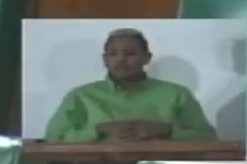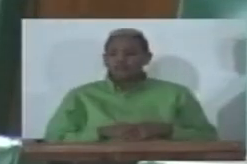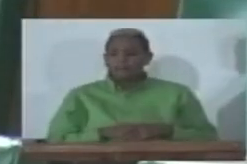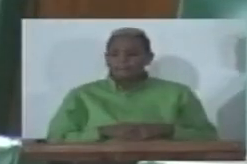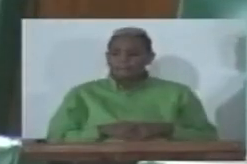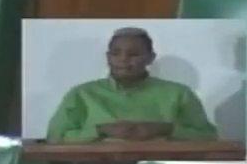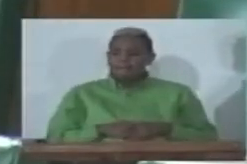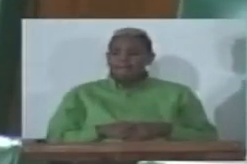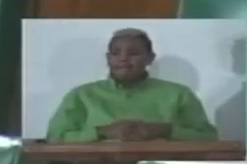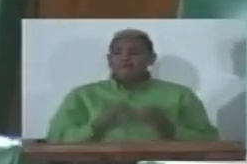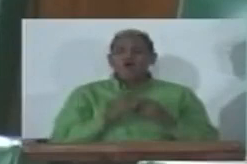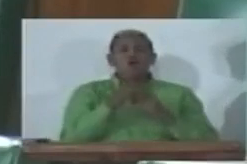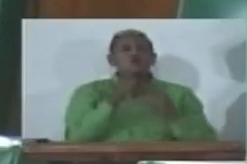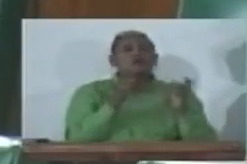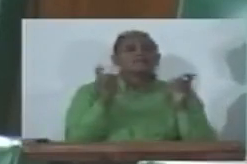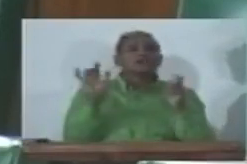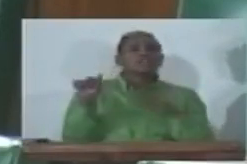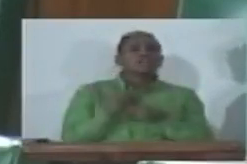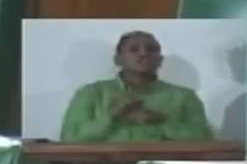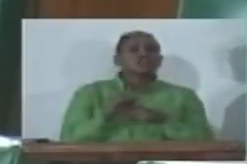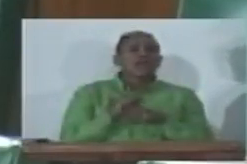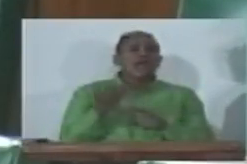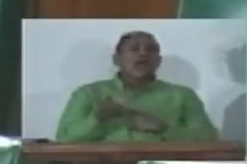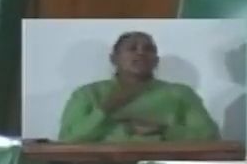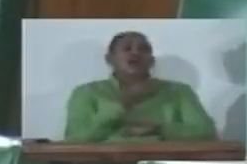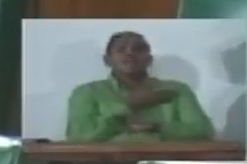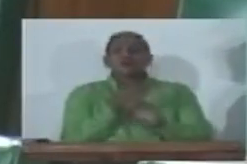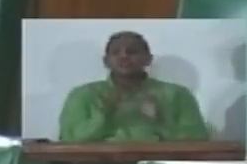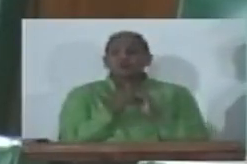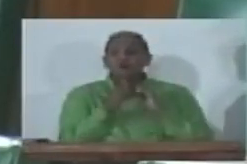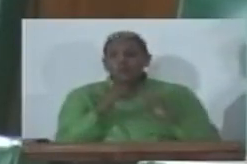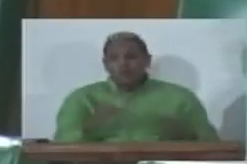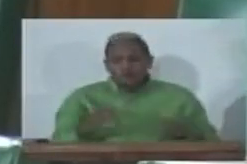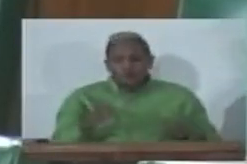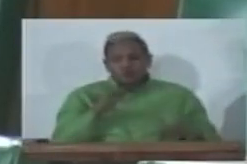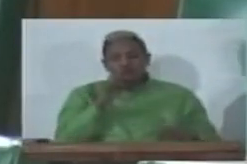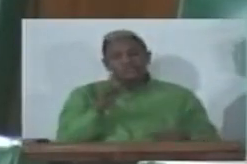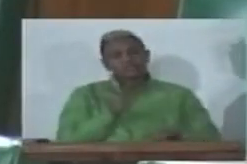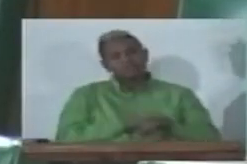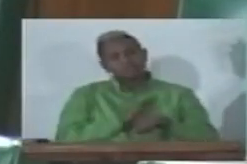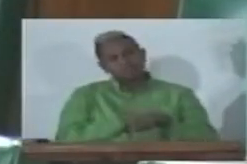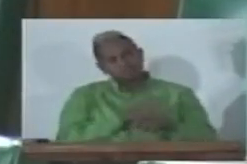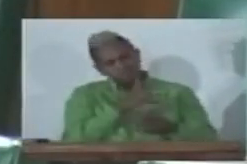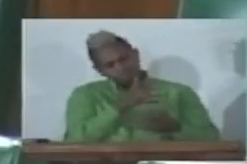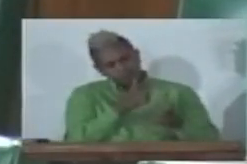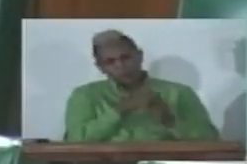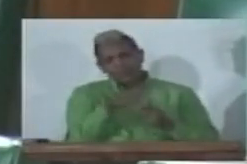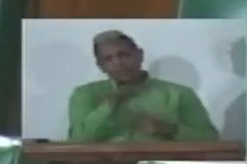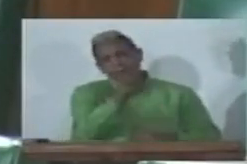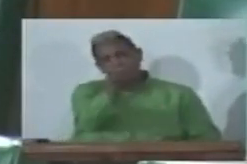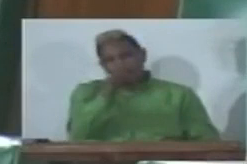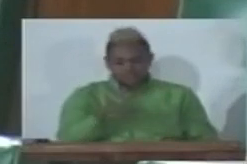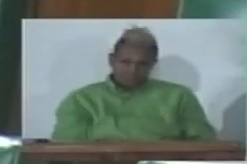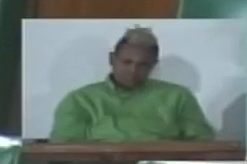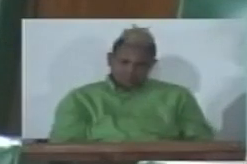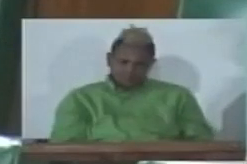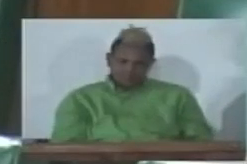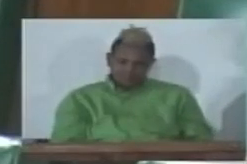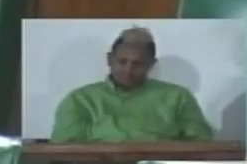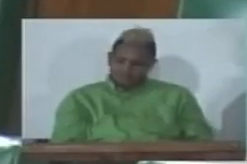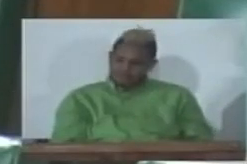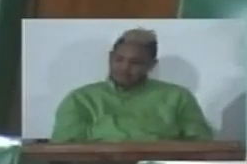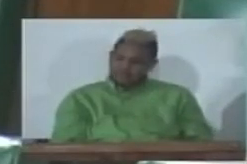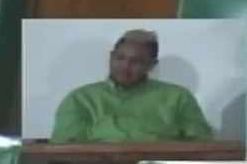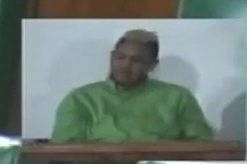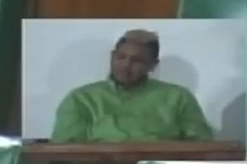how you treat with their training and advancement without having consultations with them. That's true. That's